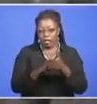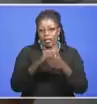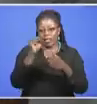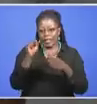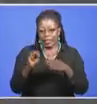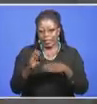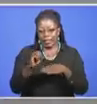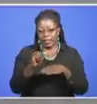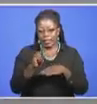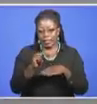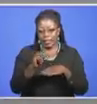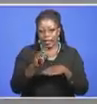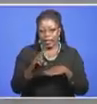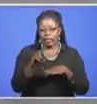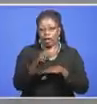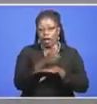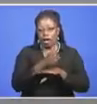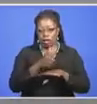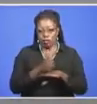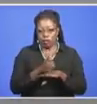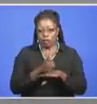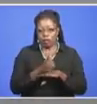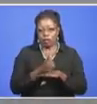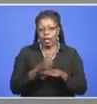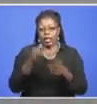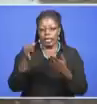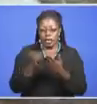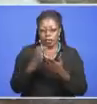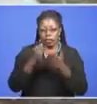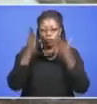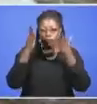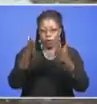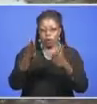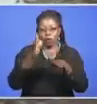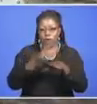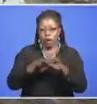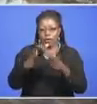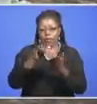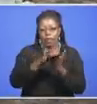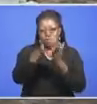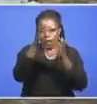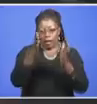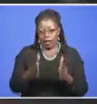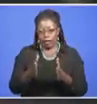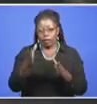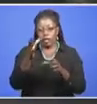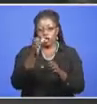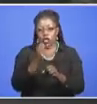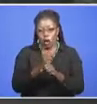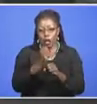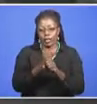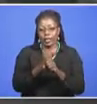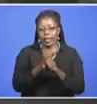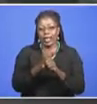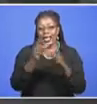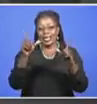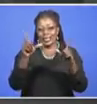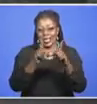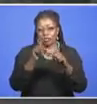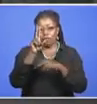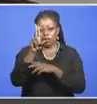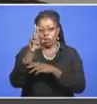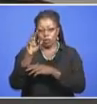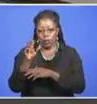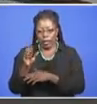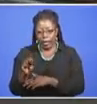of the report focused on the pilot, a 41-year-old man. The report notes that he received his private pilot's license from the United